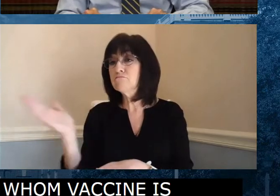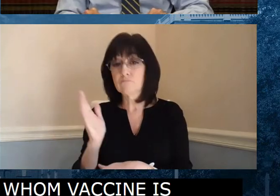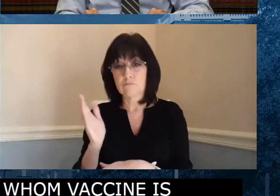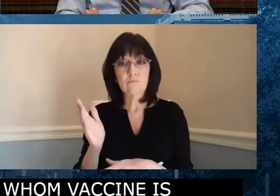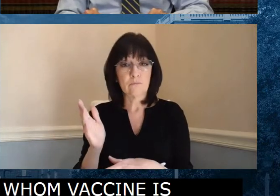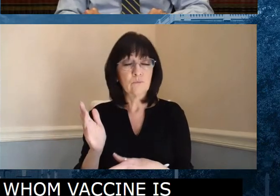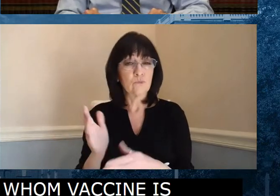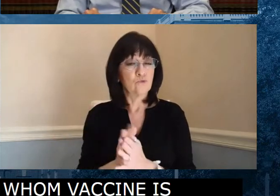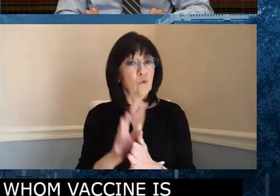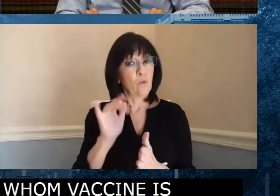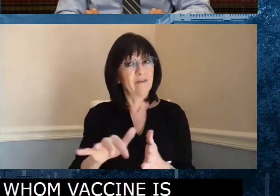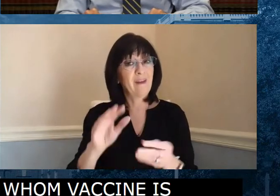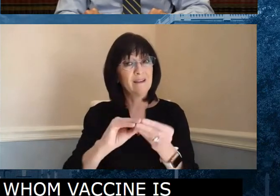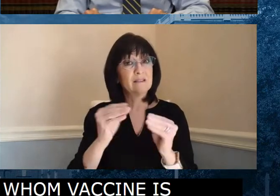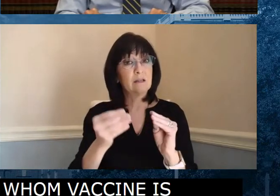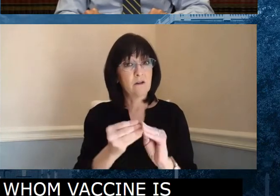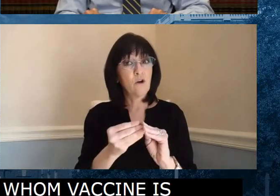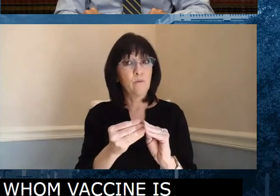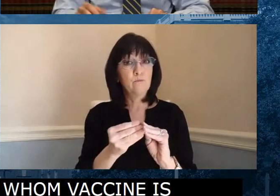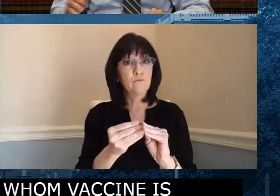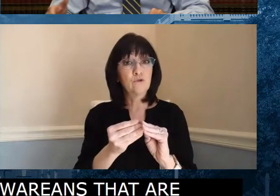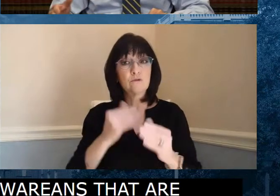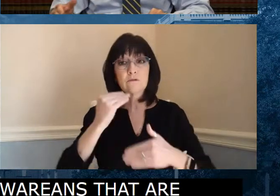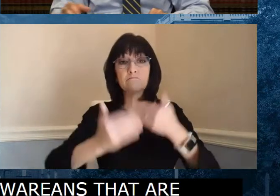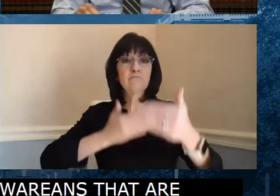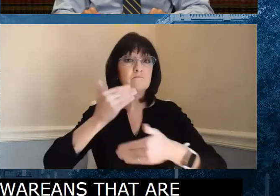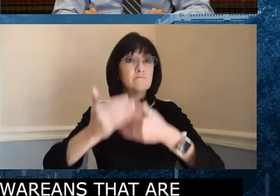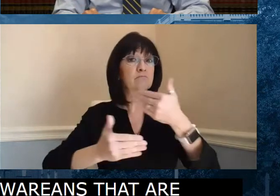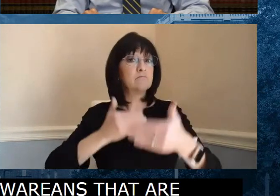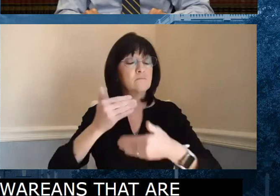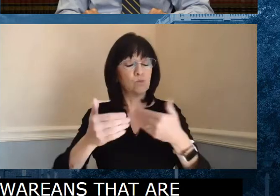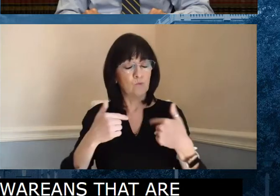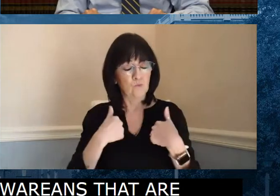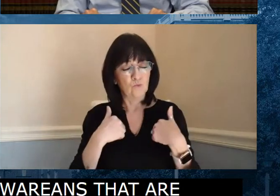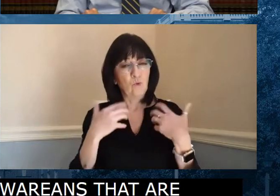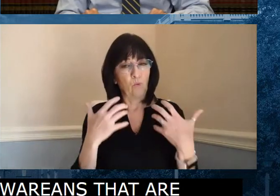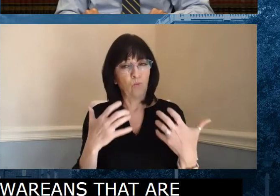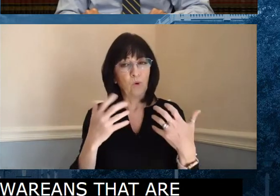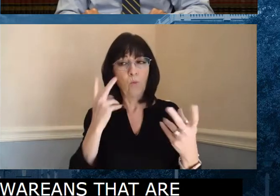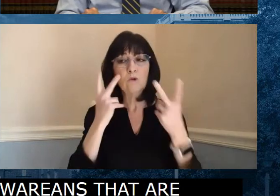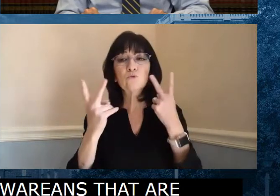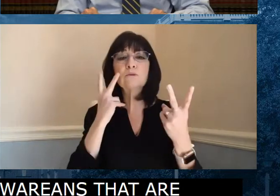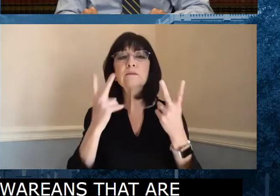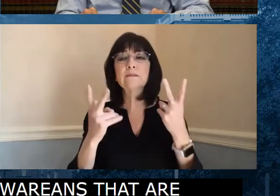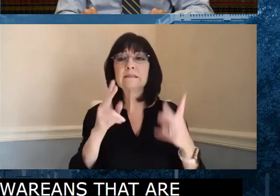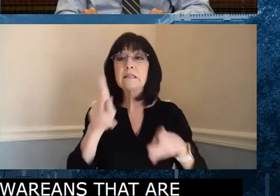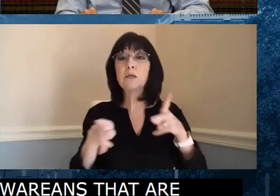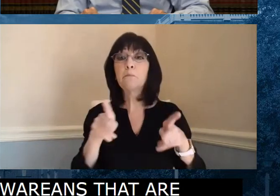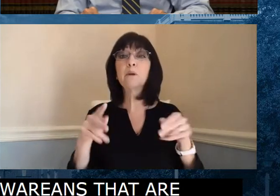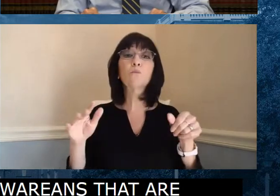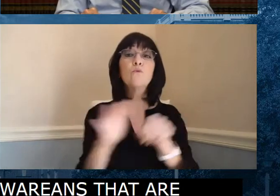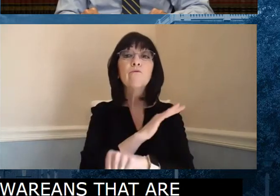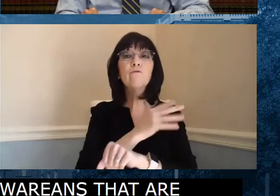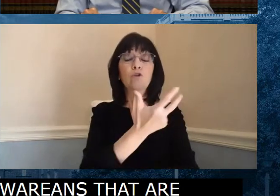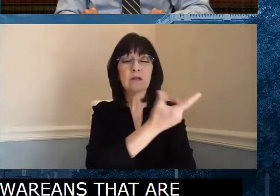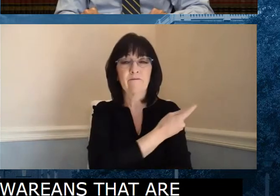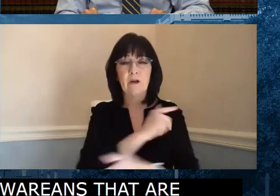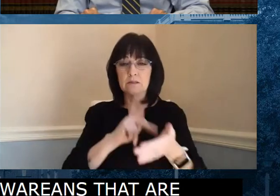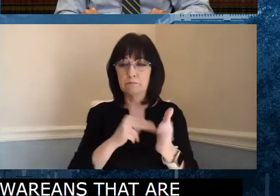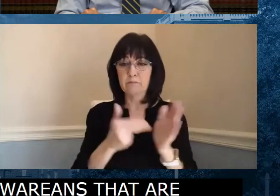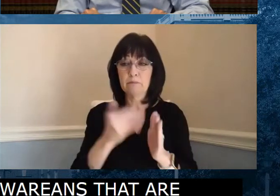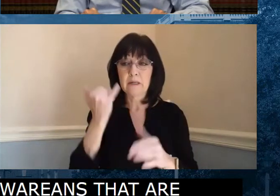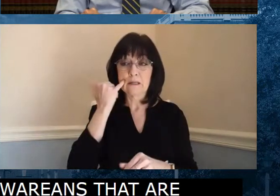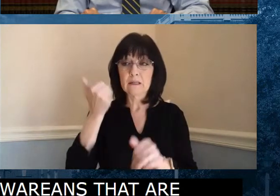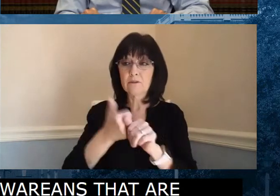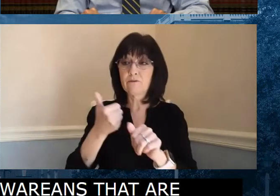So moving those numbers up, we'll continue to push the fully vaccinated number up this weekend as we do seconds there